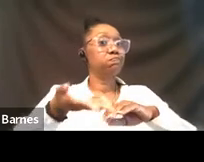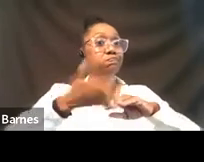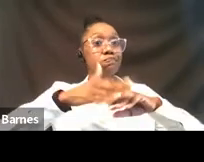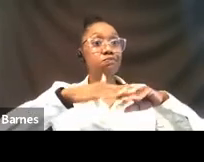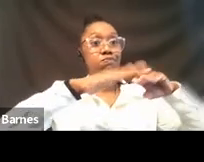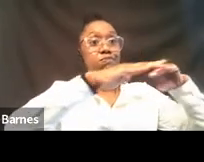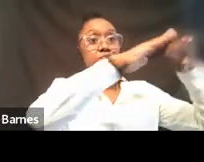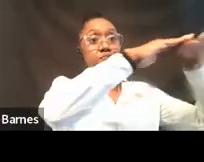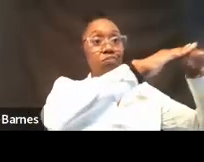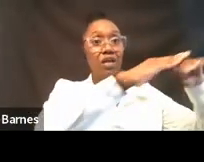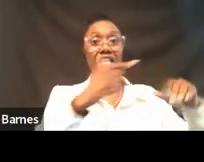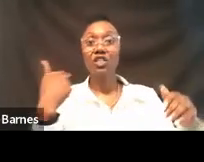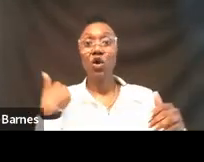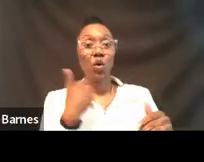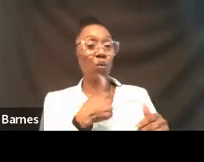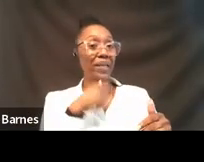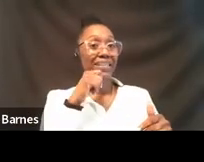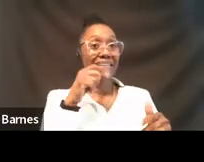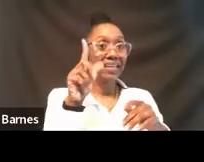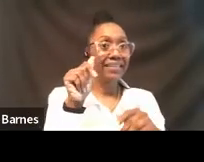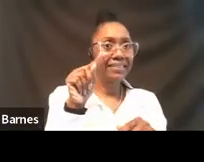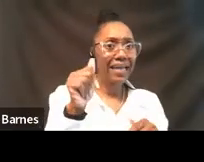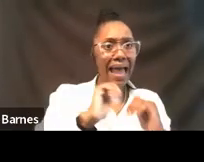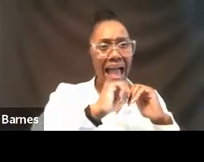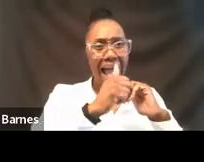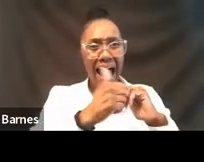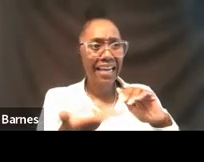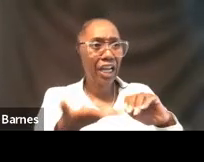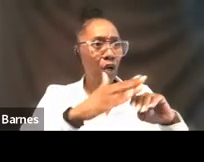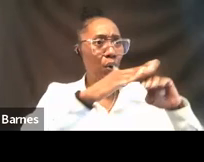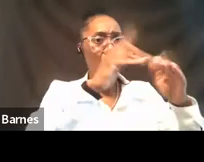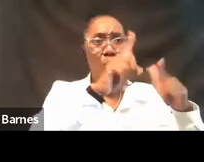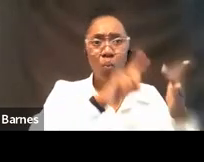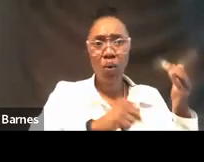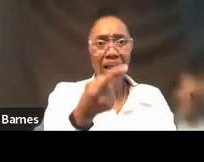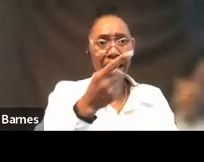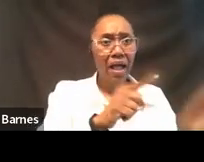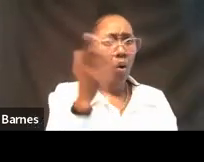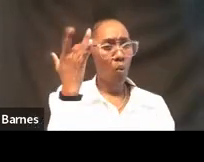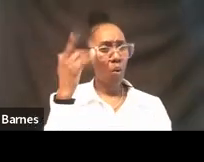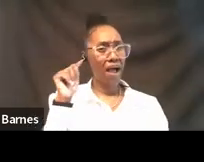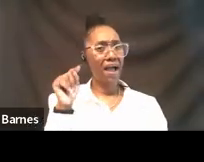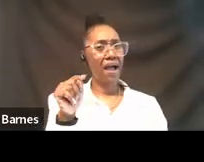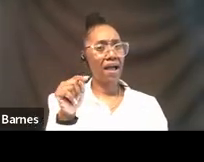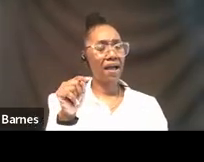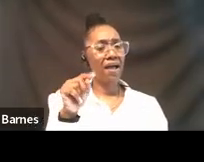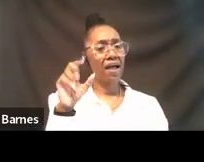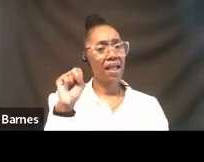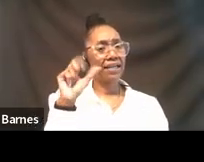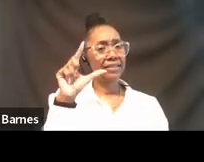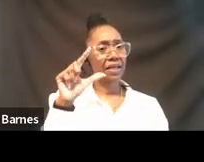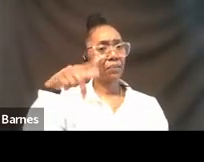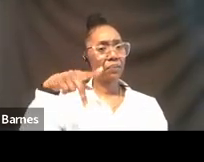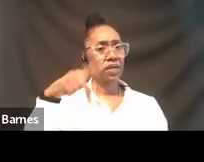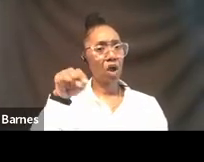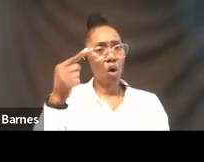have changed. Which brings me to my next point. Why would an SLP who only works on